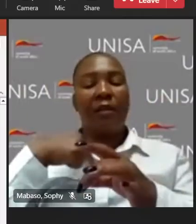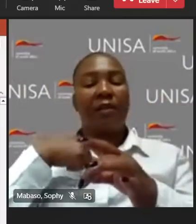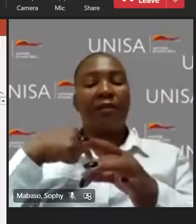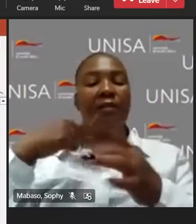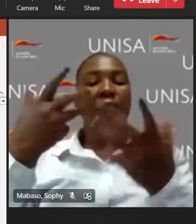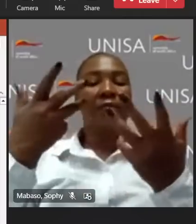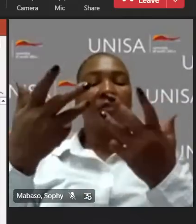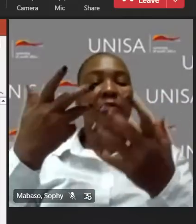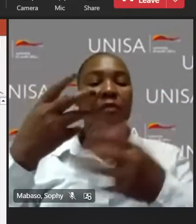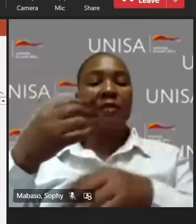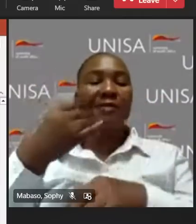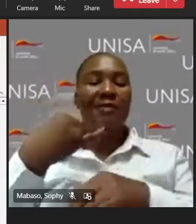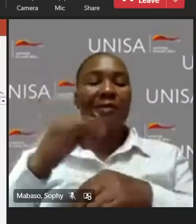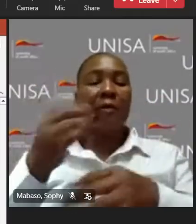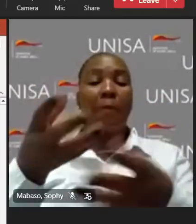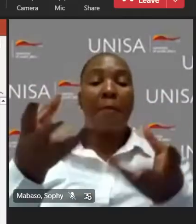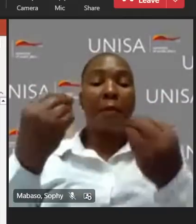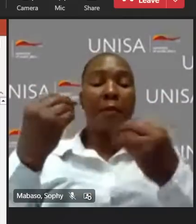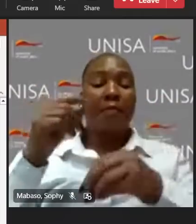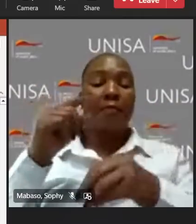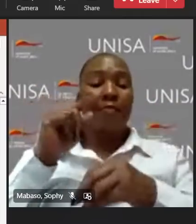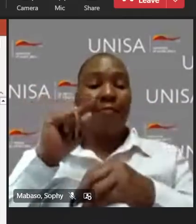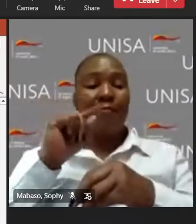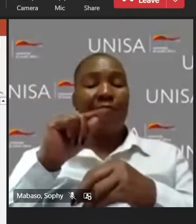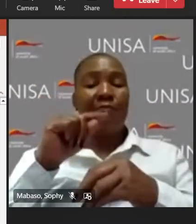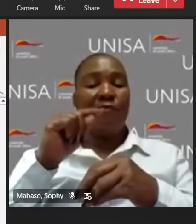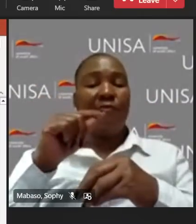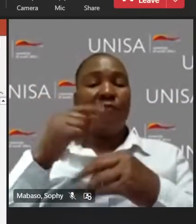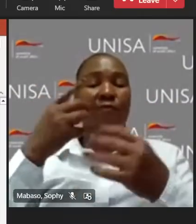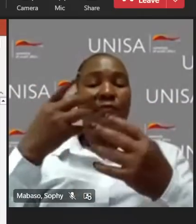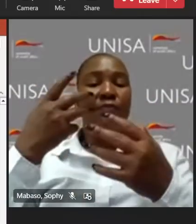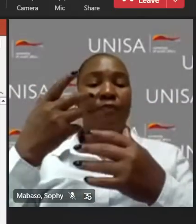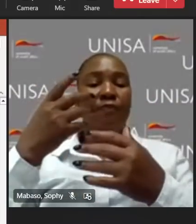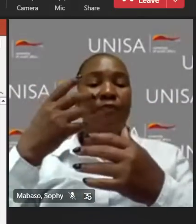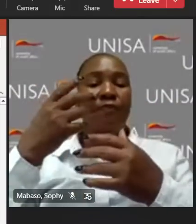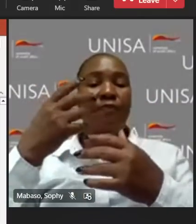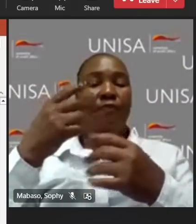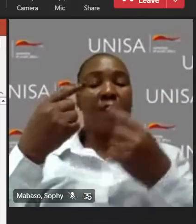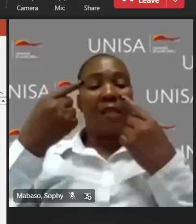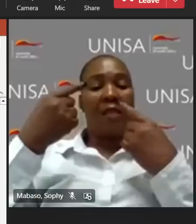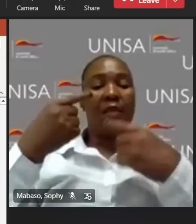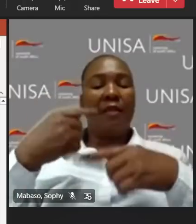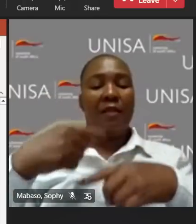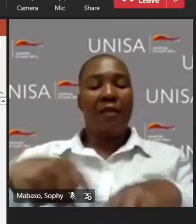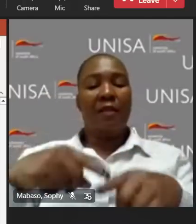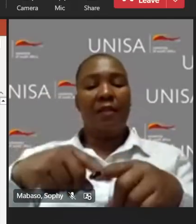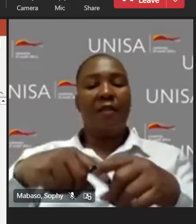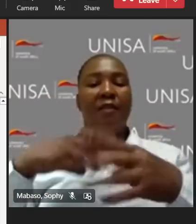You can still send your consent, your inquiries to